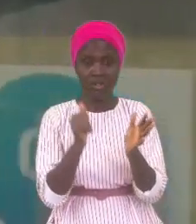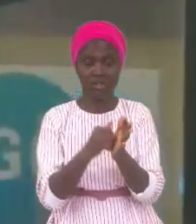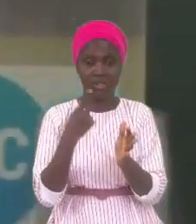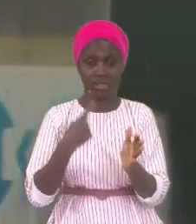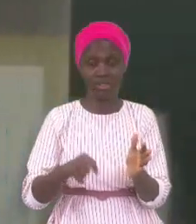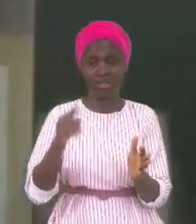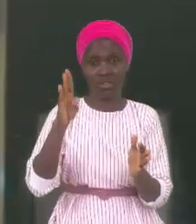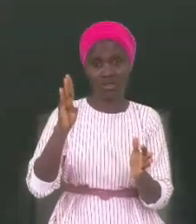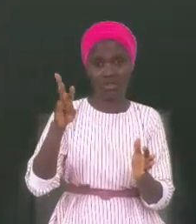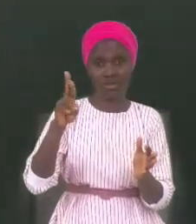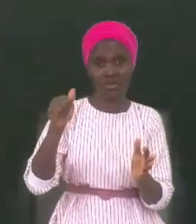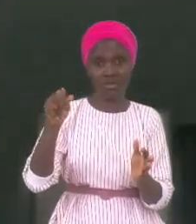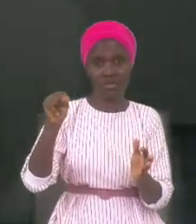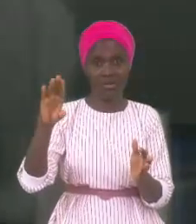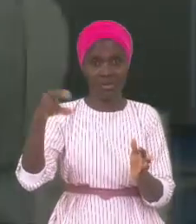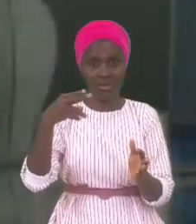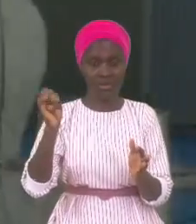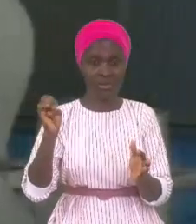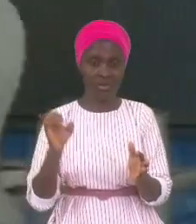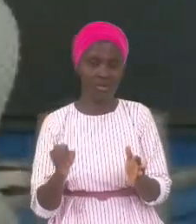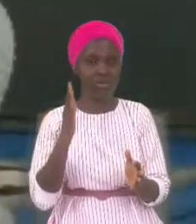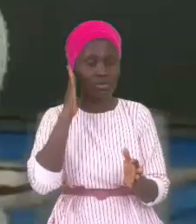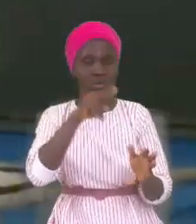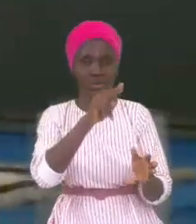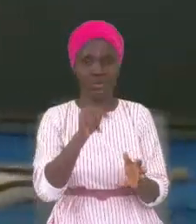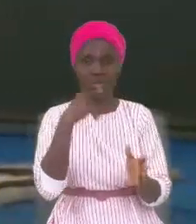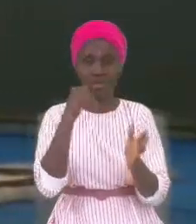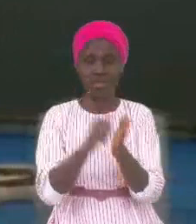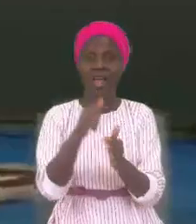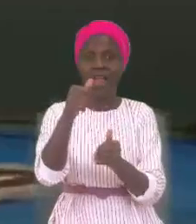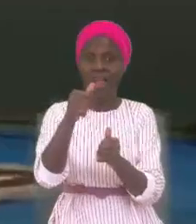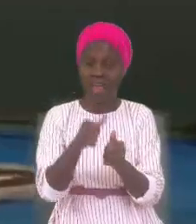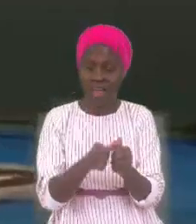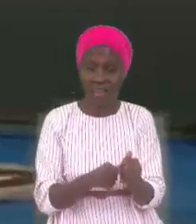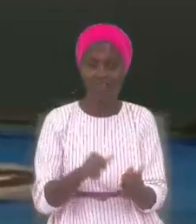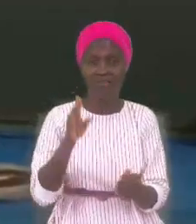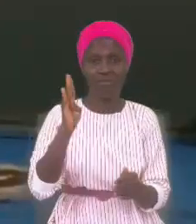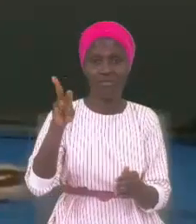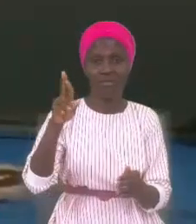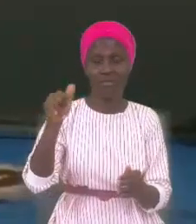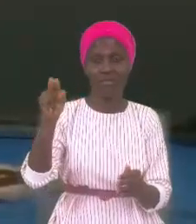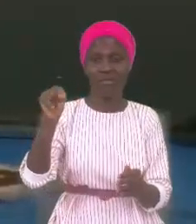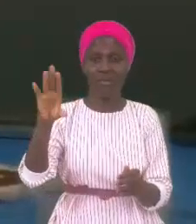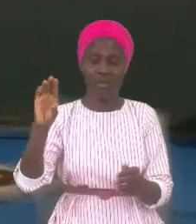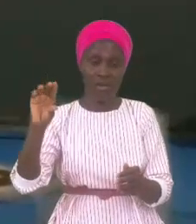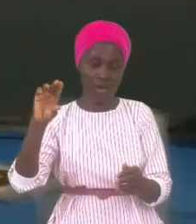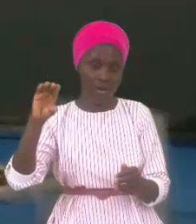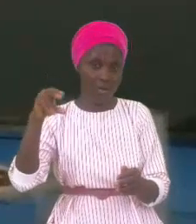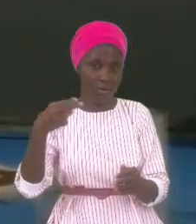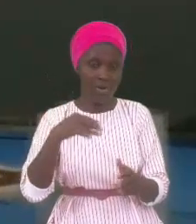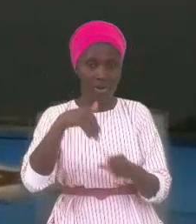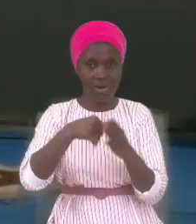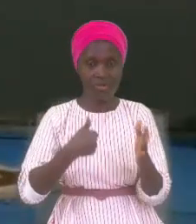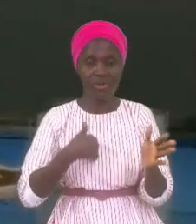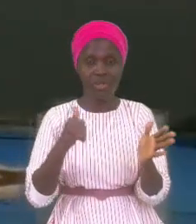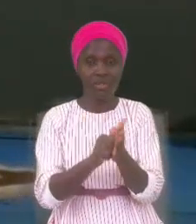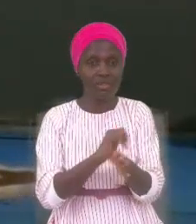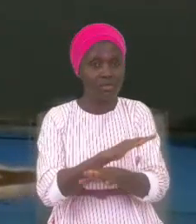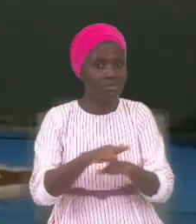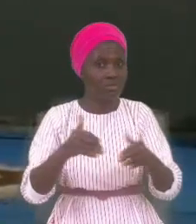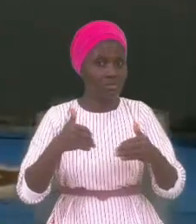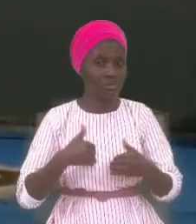forth fruit. And it says, every branch in me that beareth not fruit,